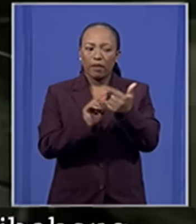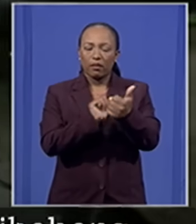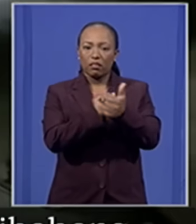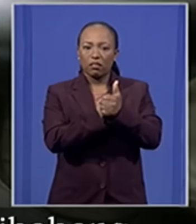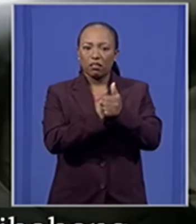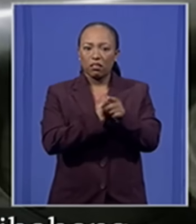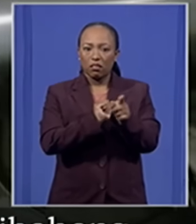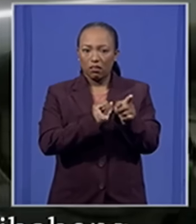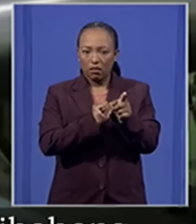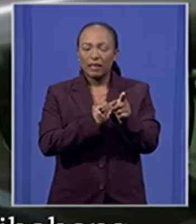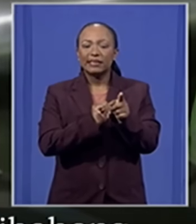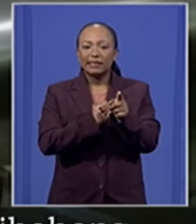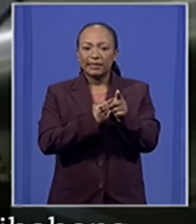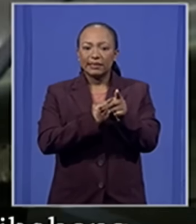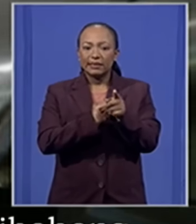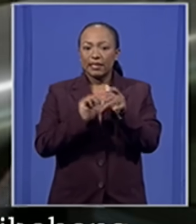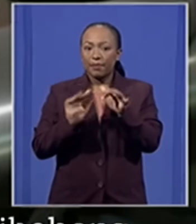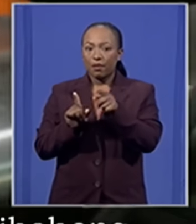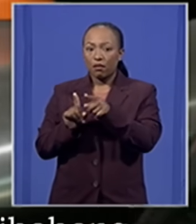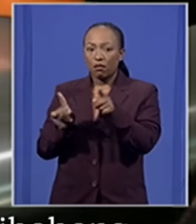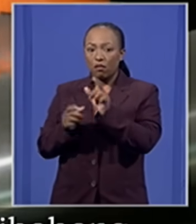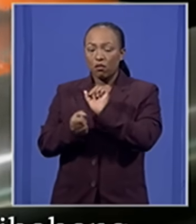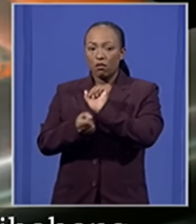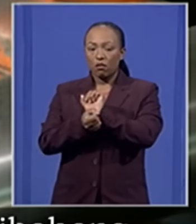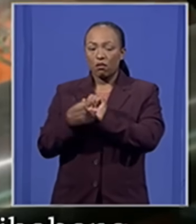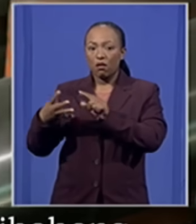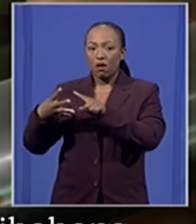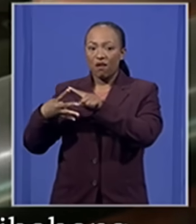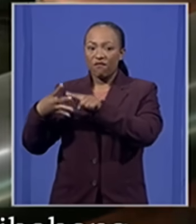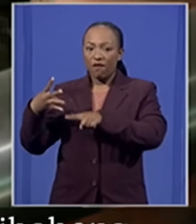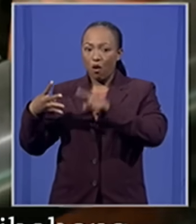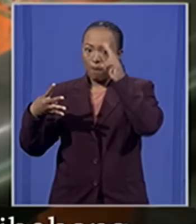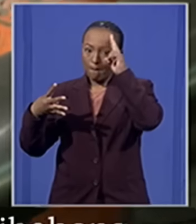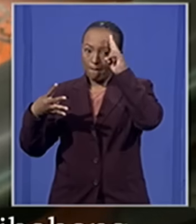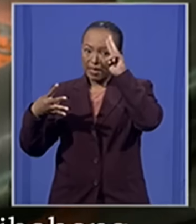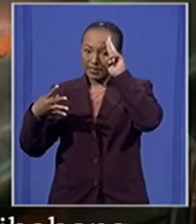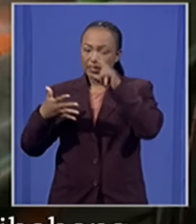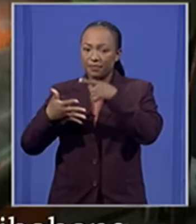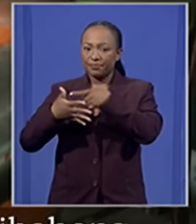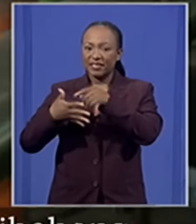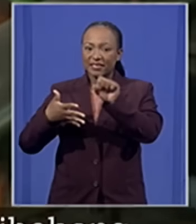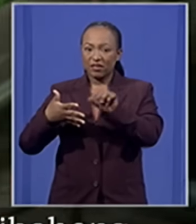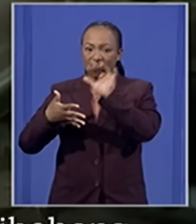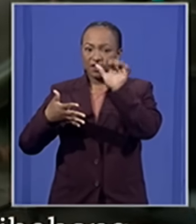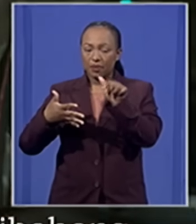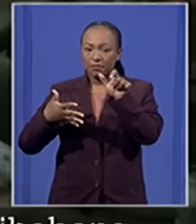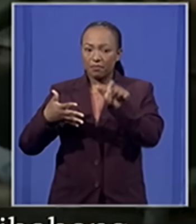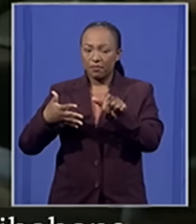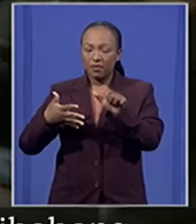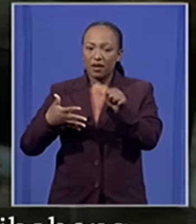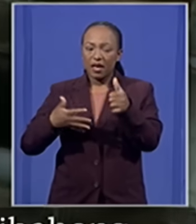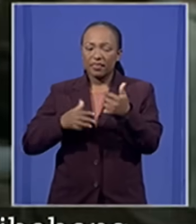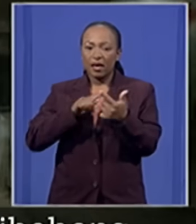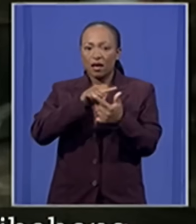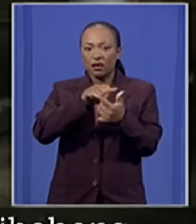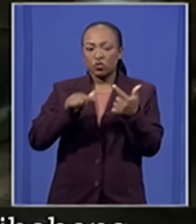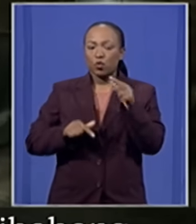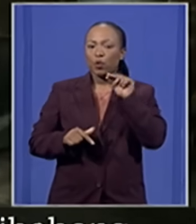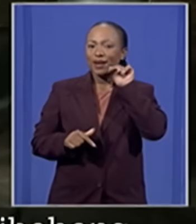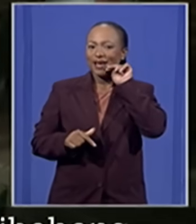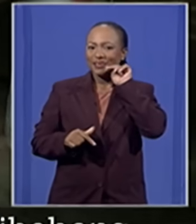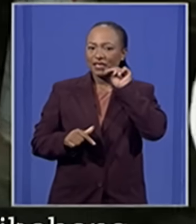those who are arrested, the 4 Mexican plus 1 South African and also the 2 Nigerian